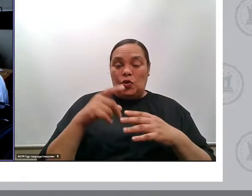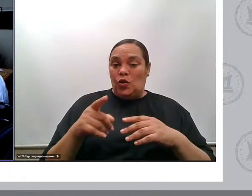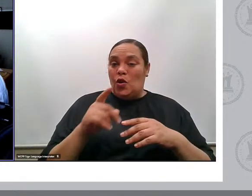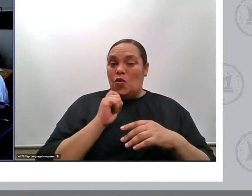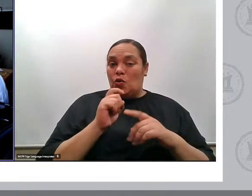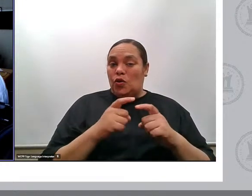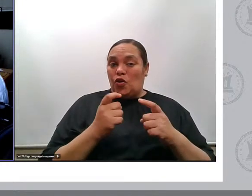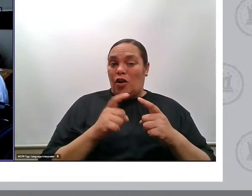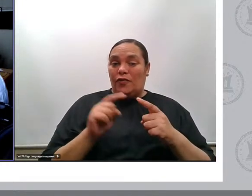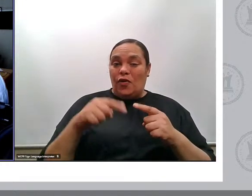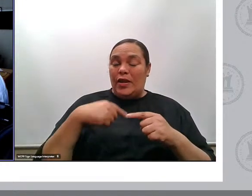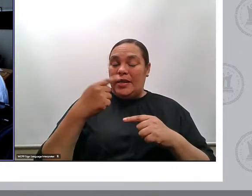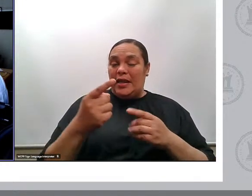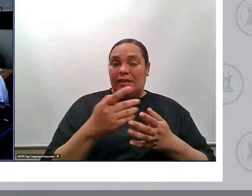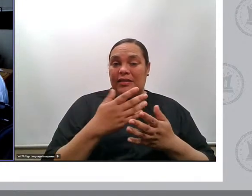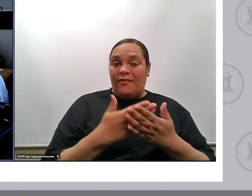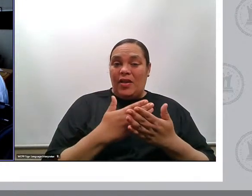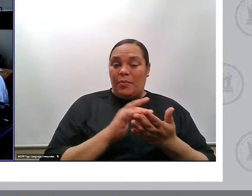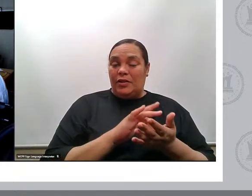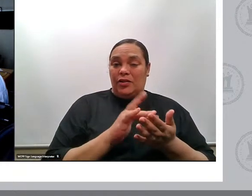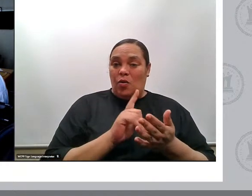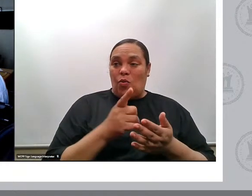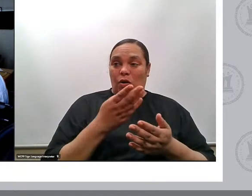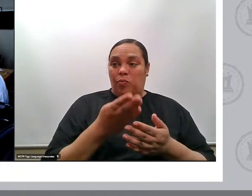next vacancy that comes up?